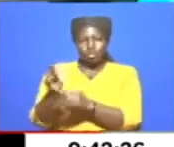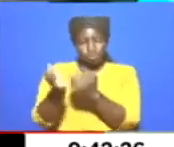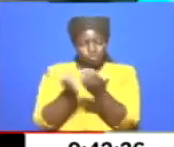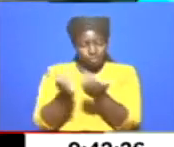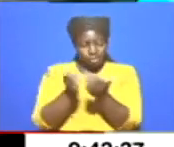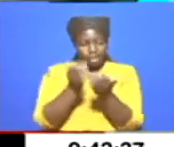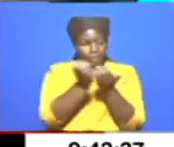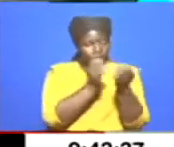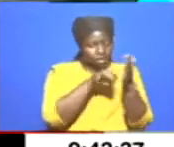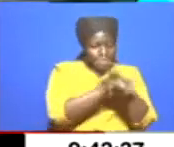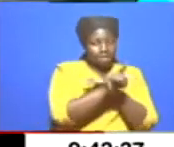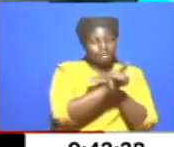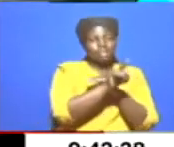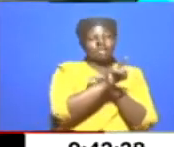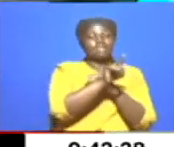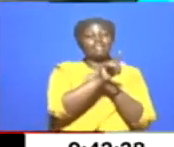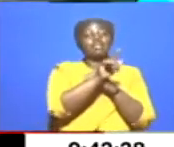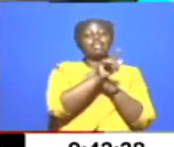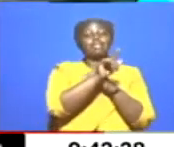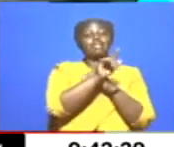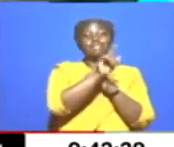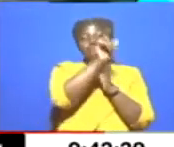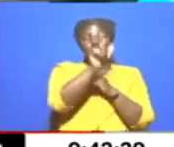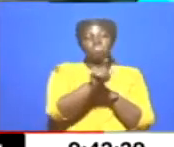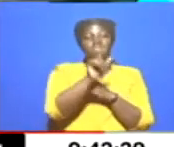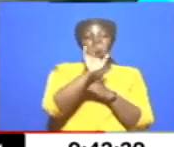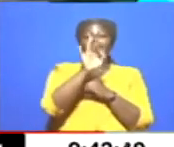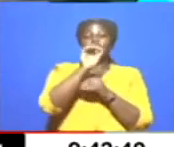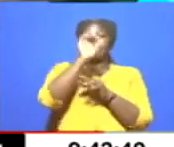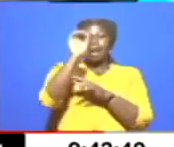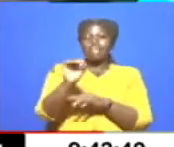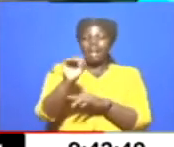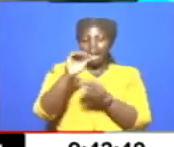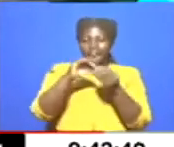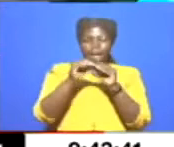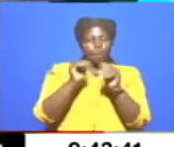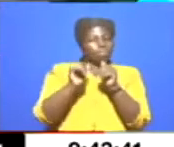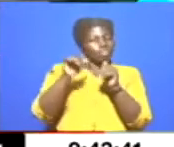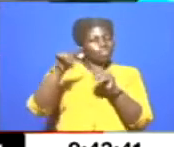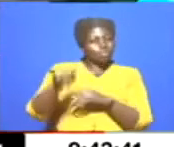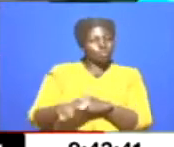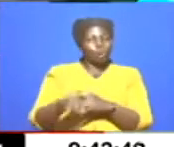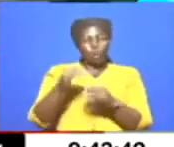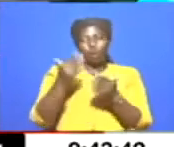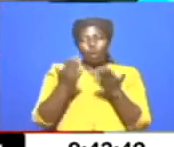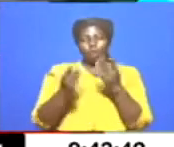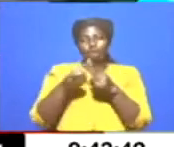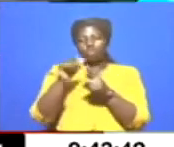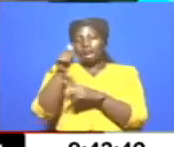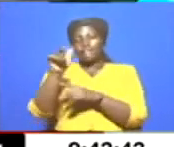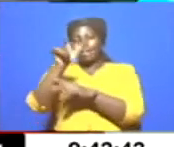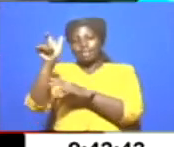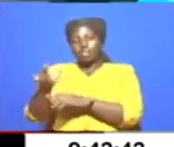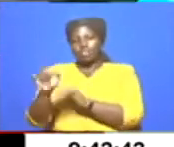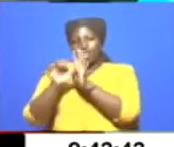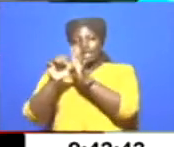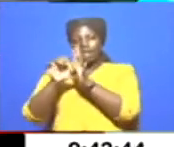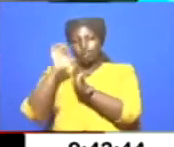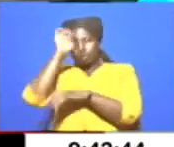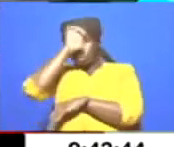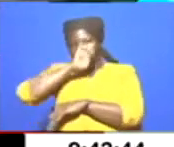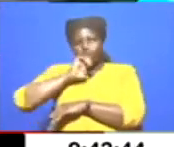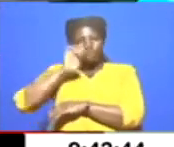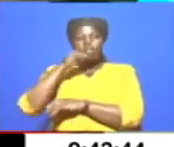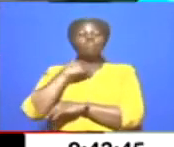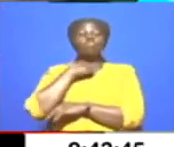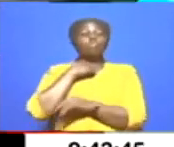about 13%, a figure which is low compared to other regional blocs such as the European Union that stands at